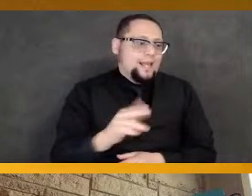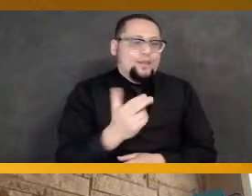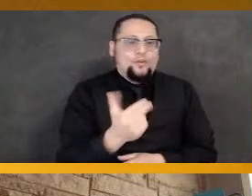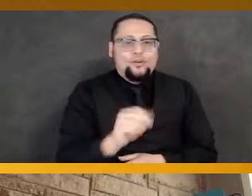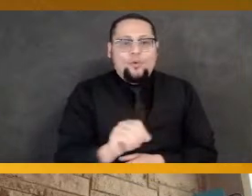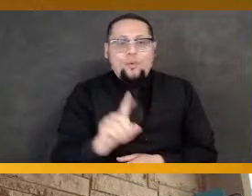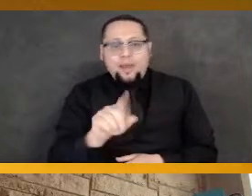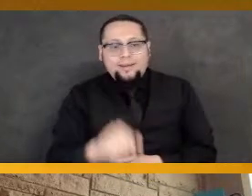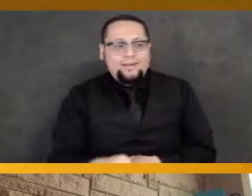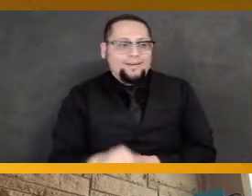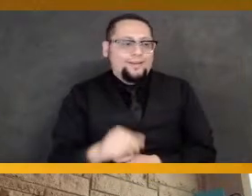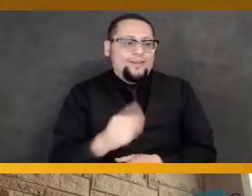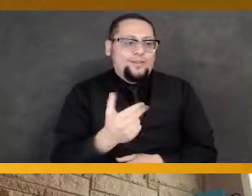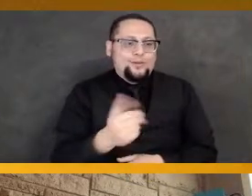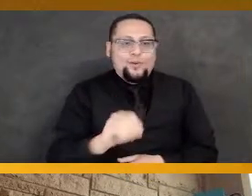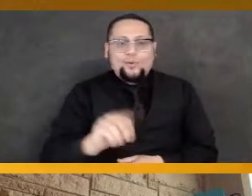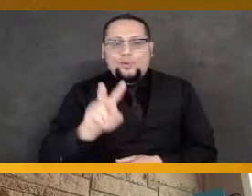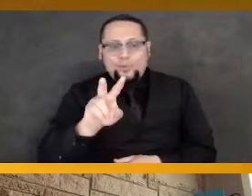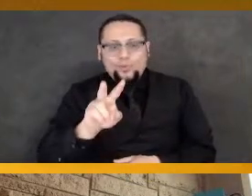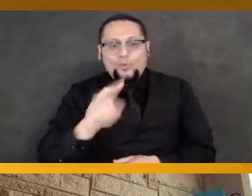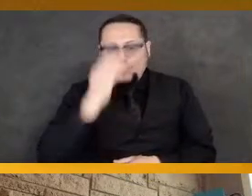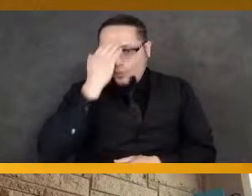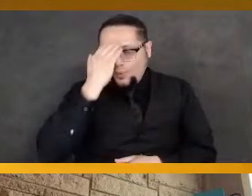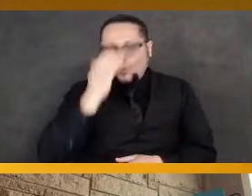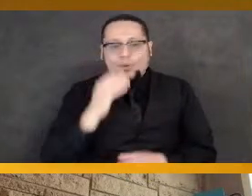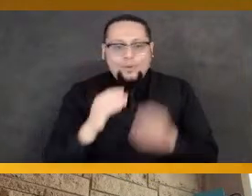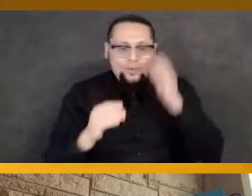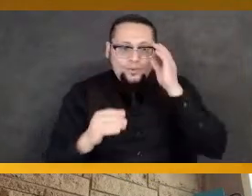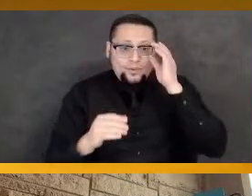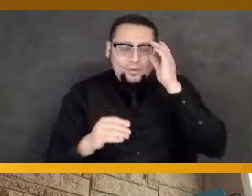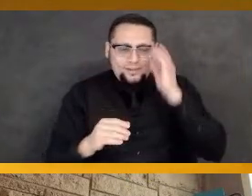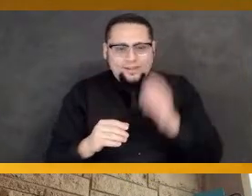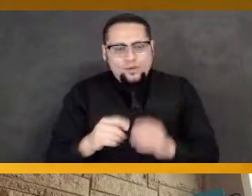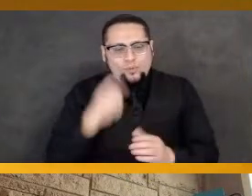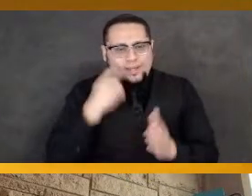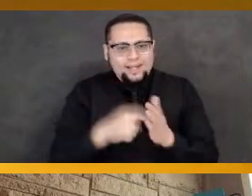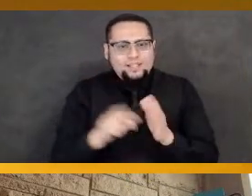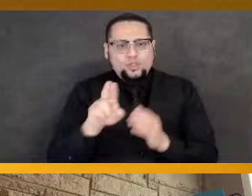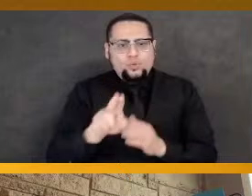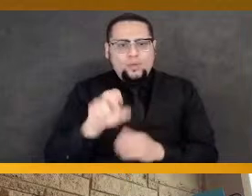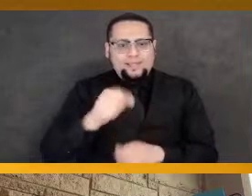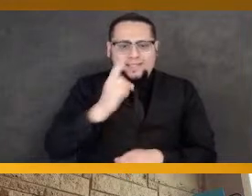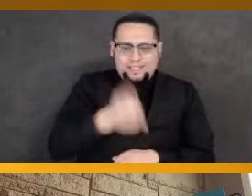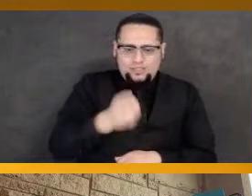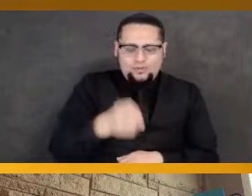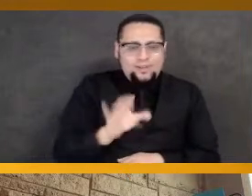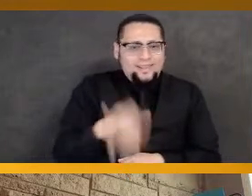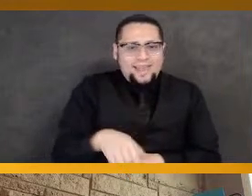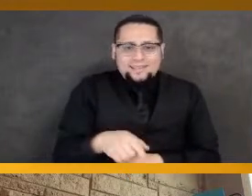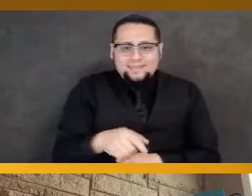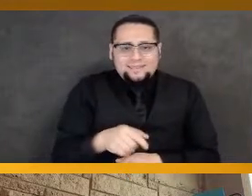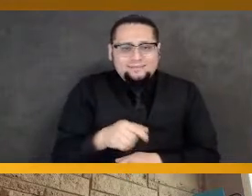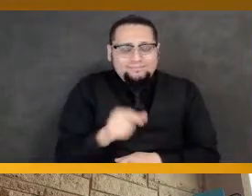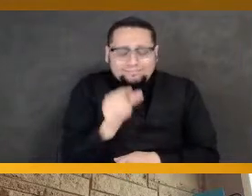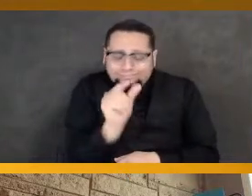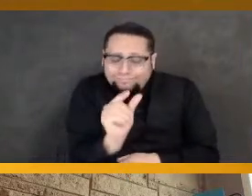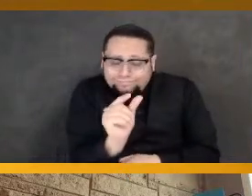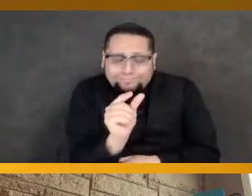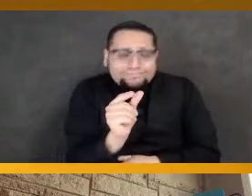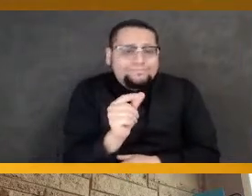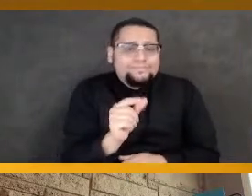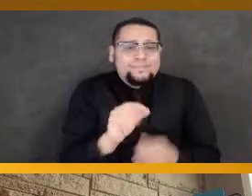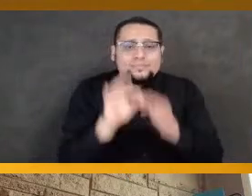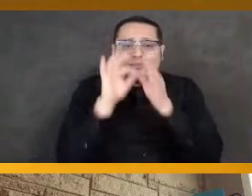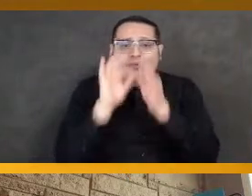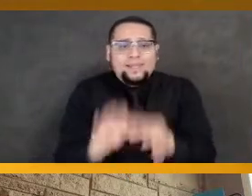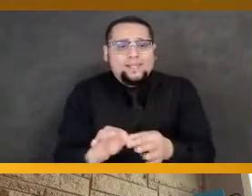1302. So grounding it actually and recognizing that U.S. history is just a very small part of a